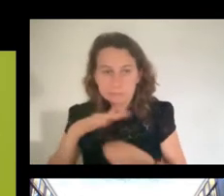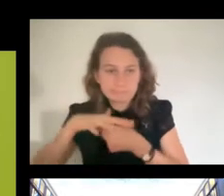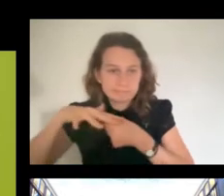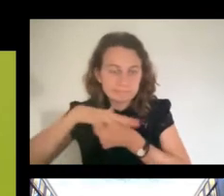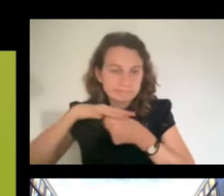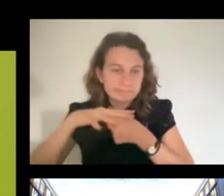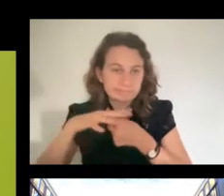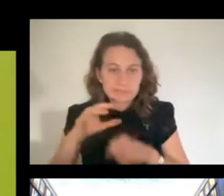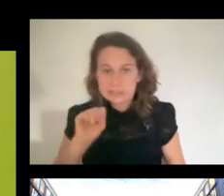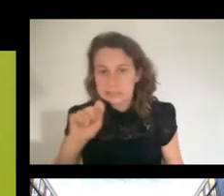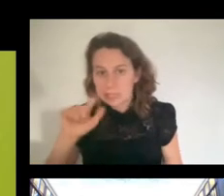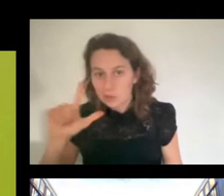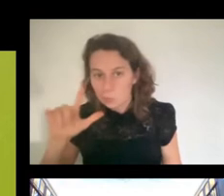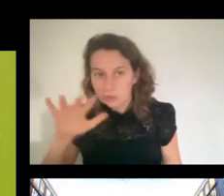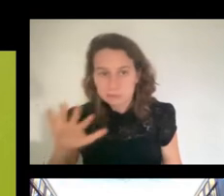and, you know,